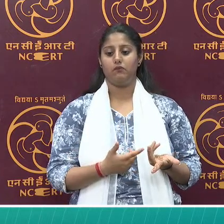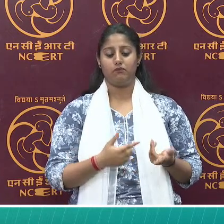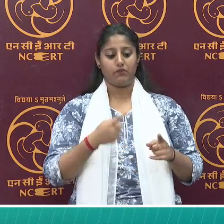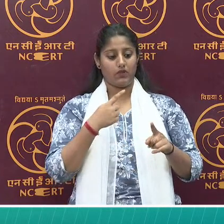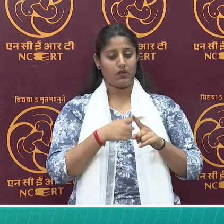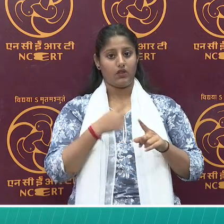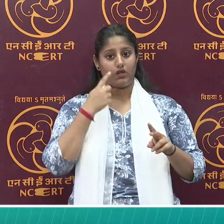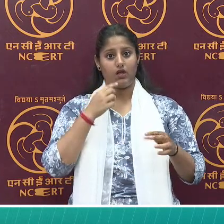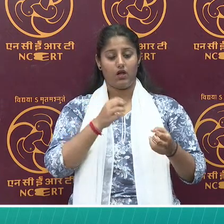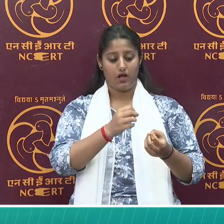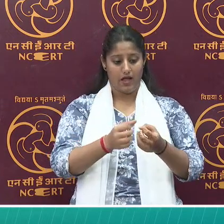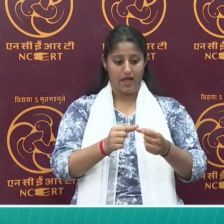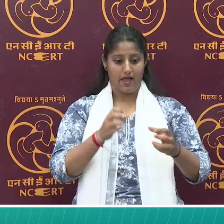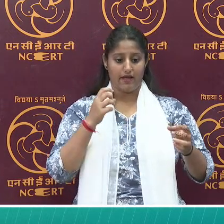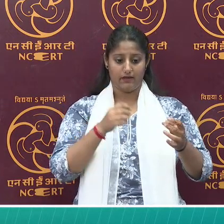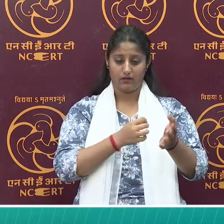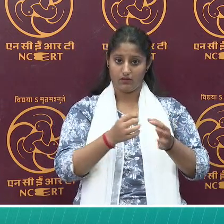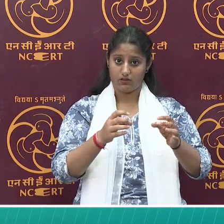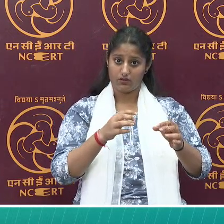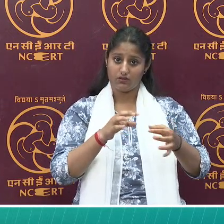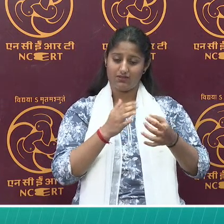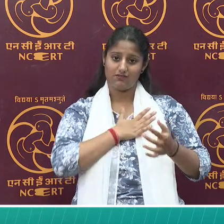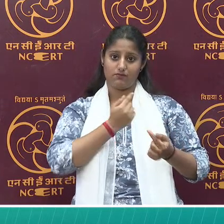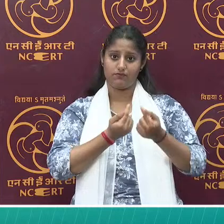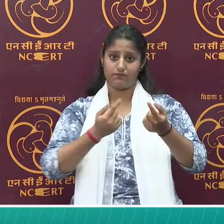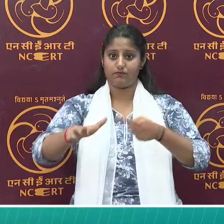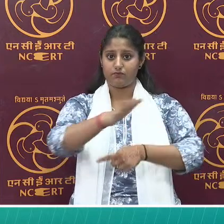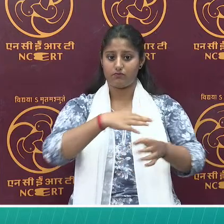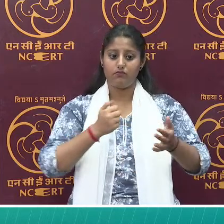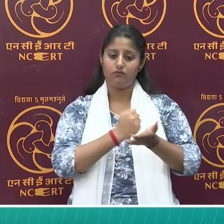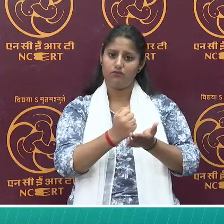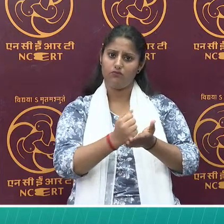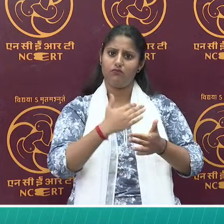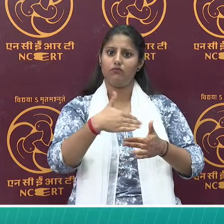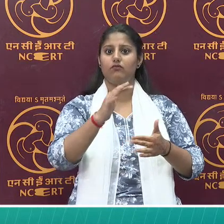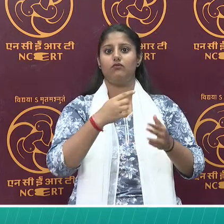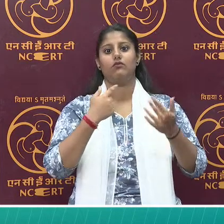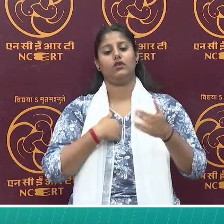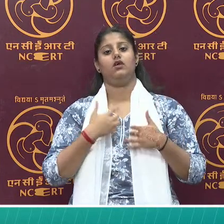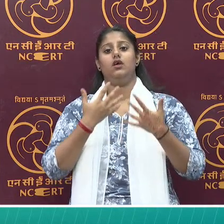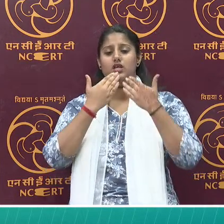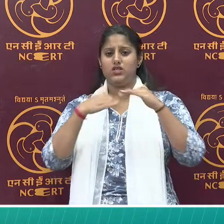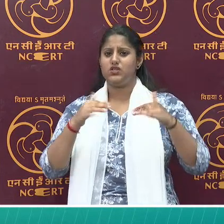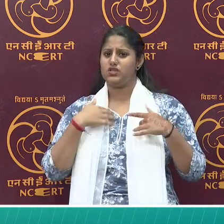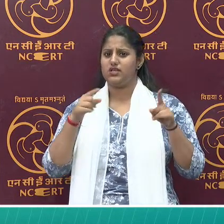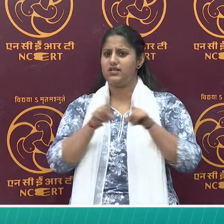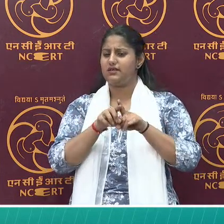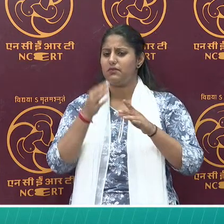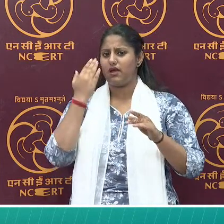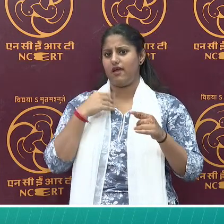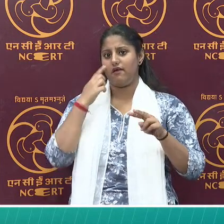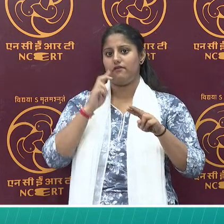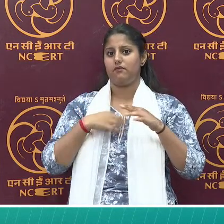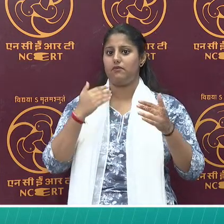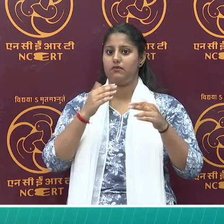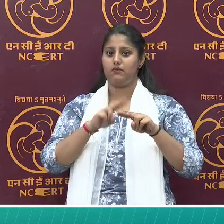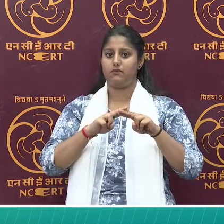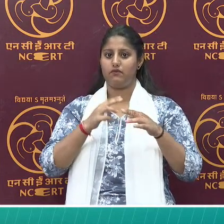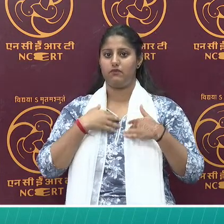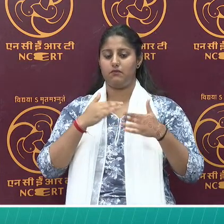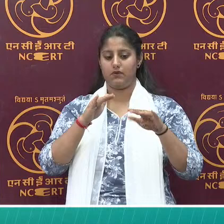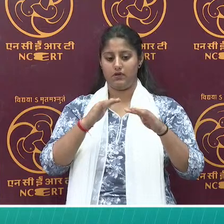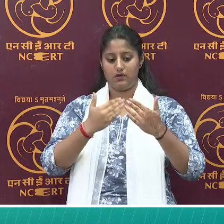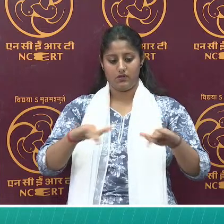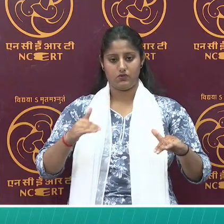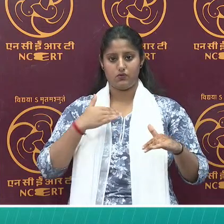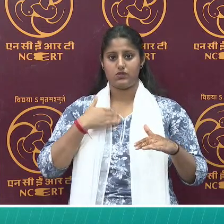doing agricultural practices. So, ma'am, as a student, I would ask you, is there any tip of remembering these steps?